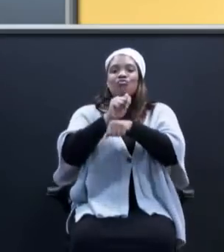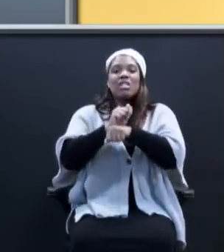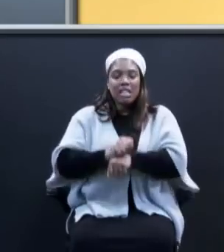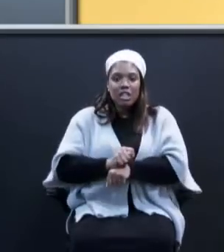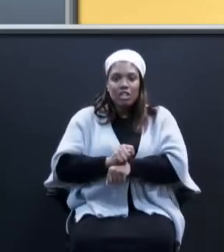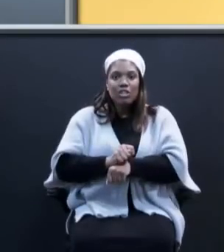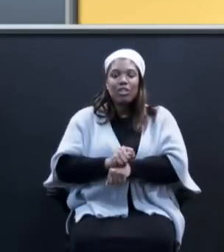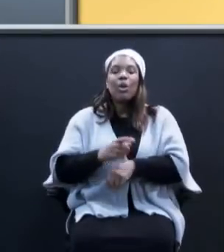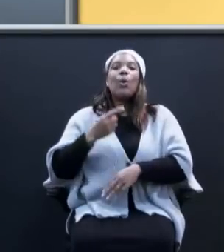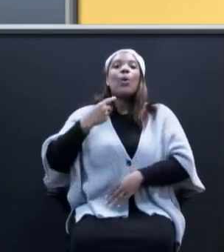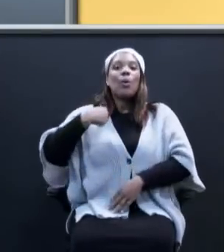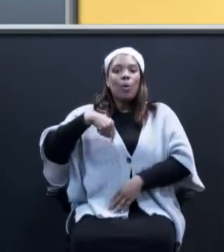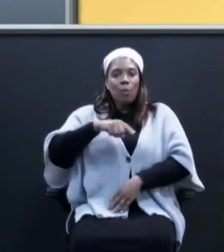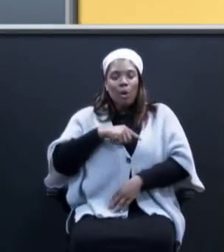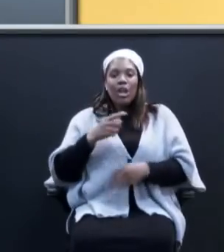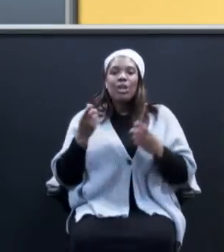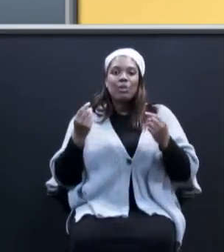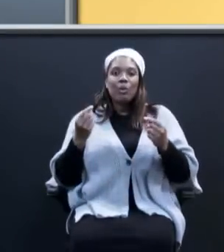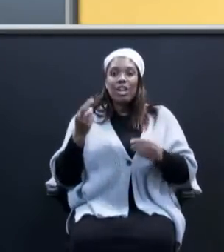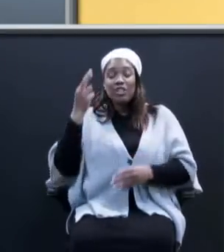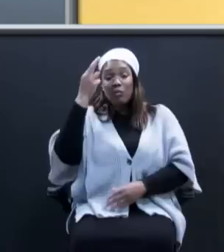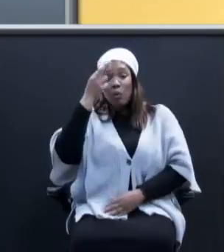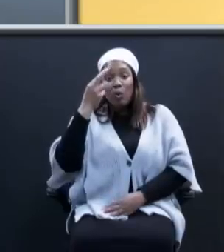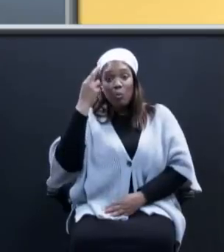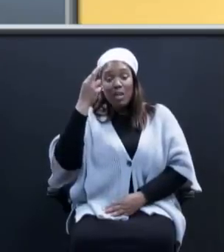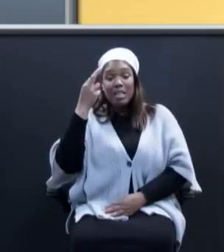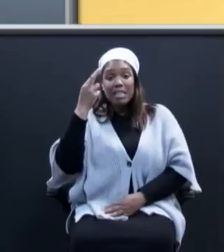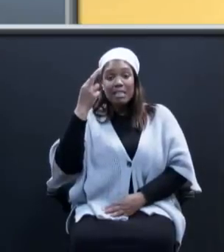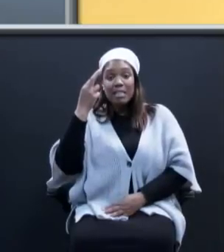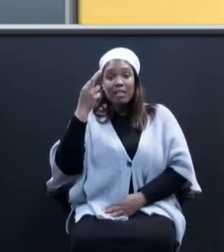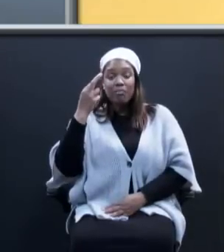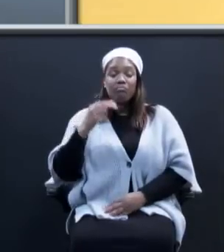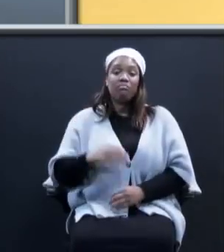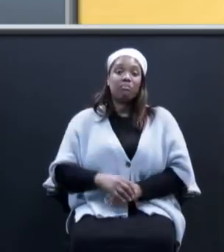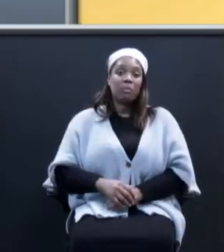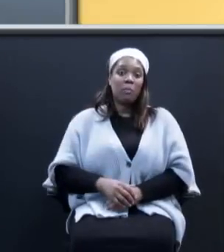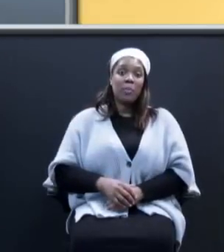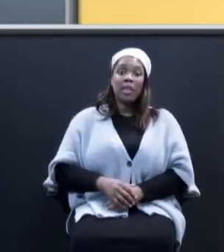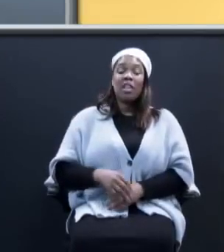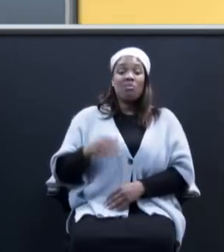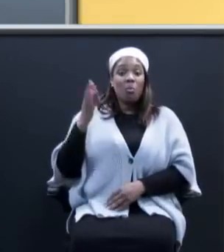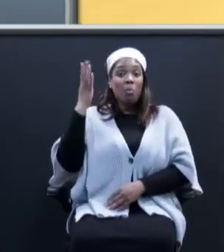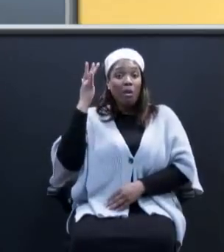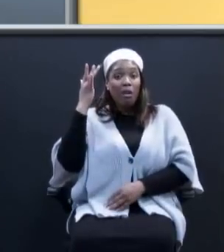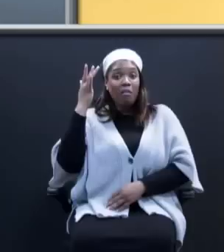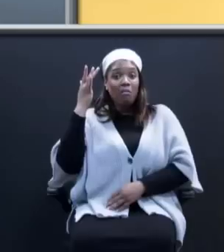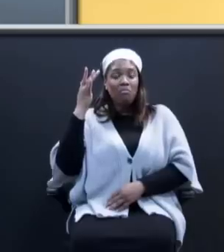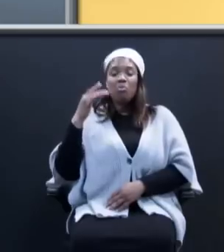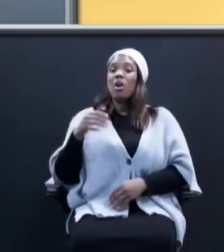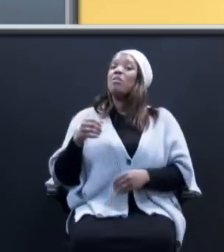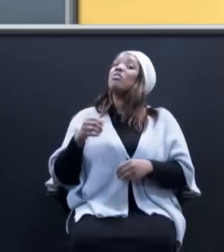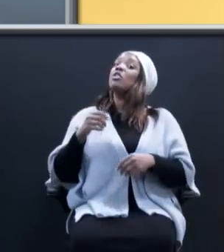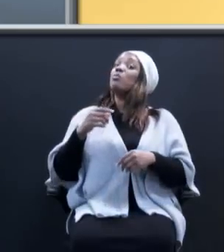That's most people name themselves after something here. Like we had people that call themselves Pentecostal.